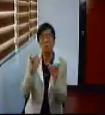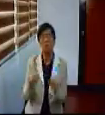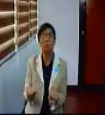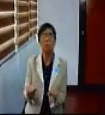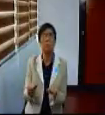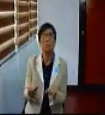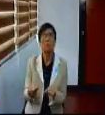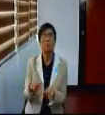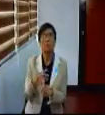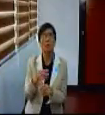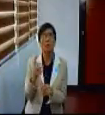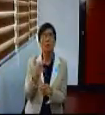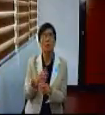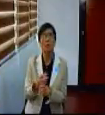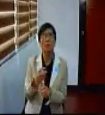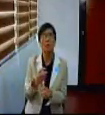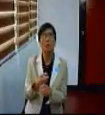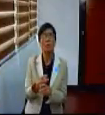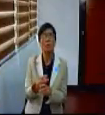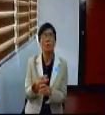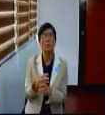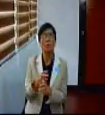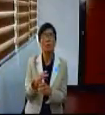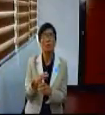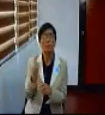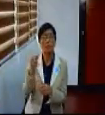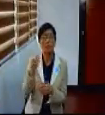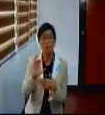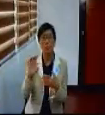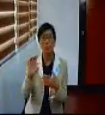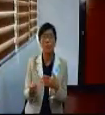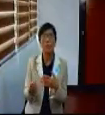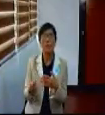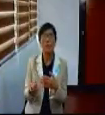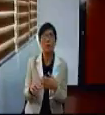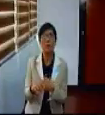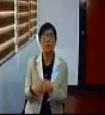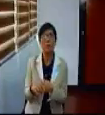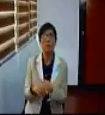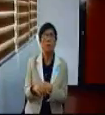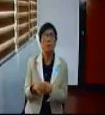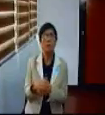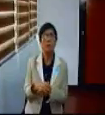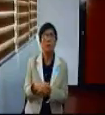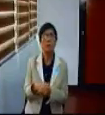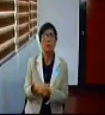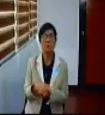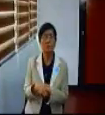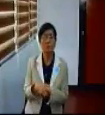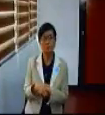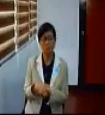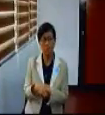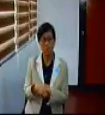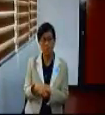difficult, to find a link or a contribution through the supply chain.